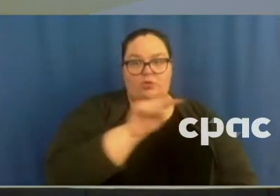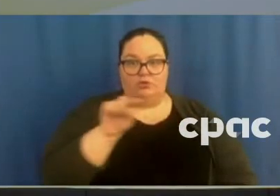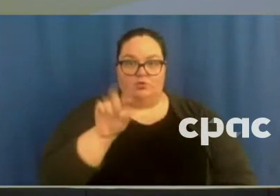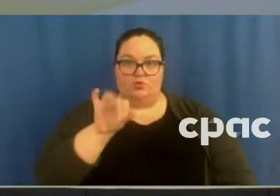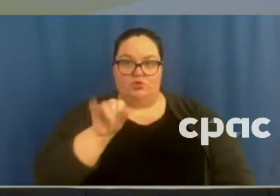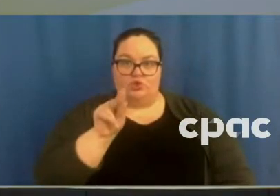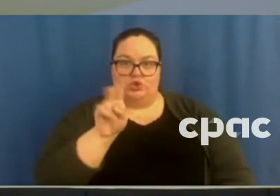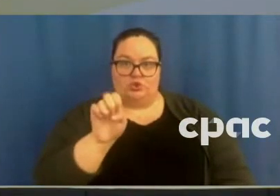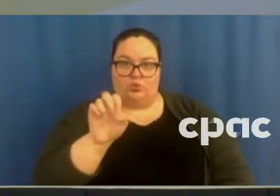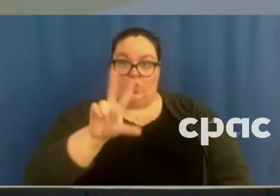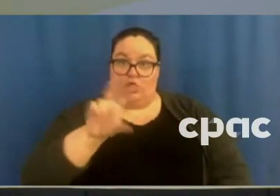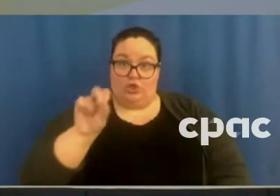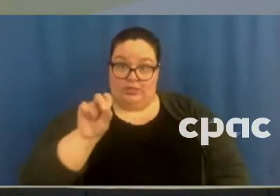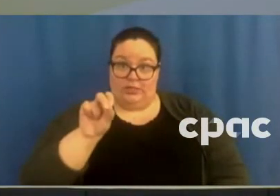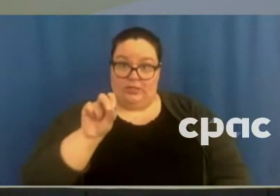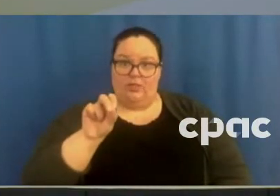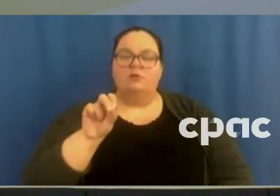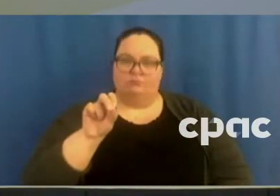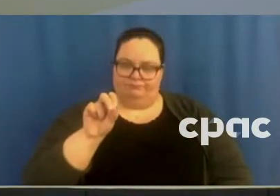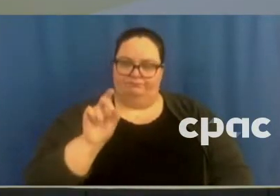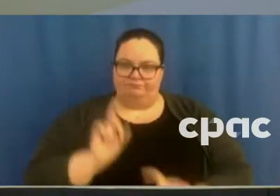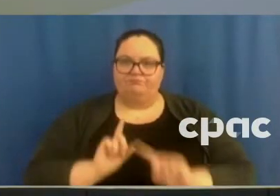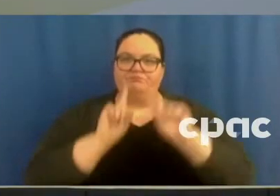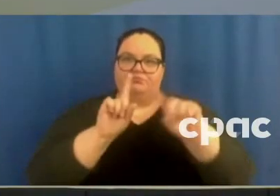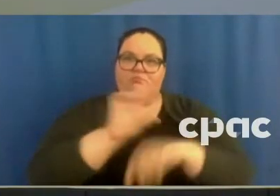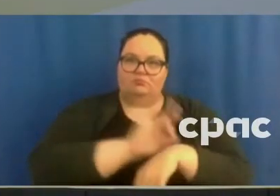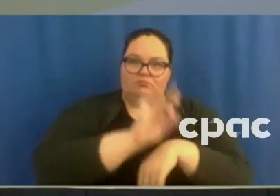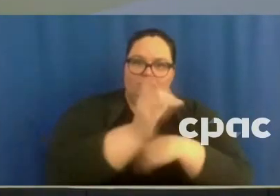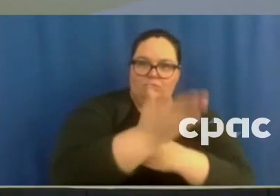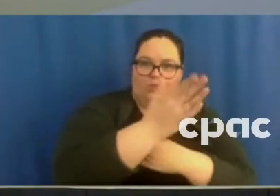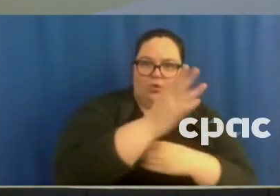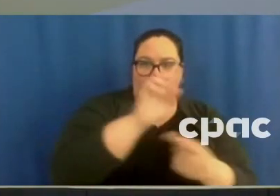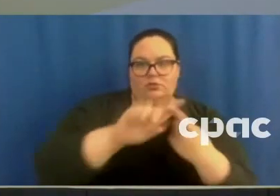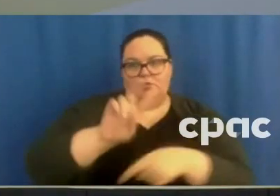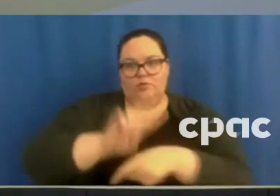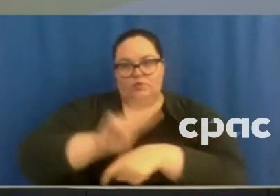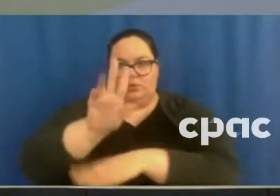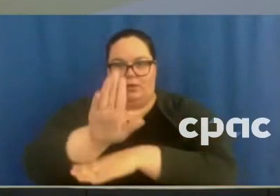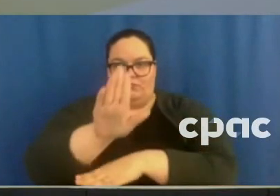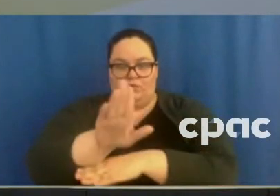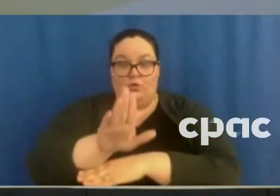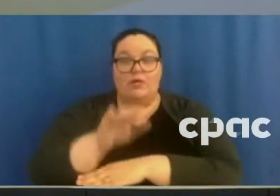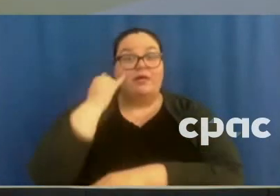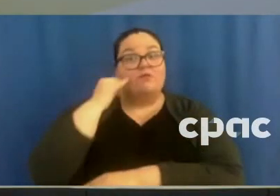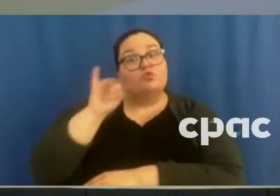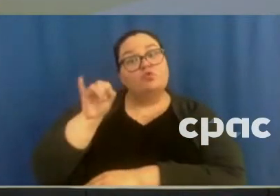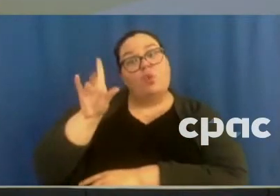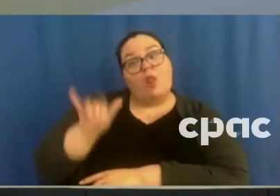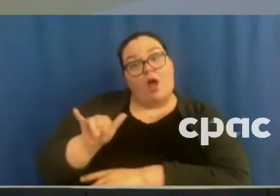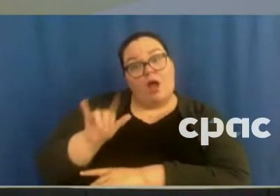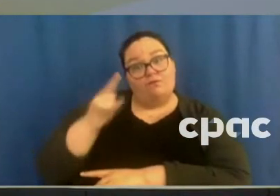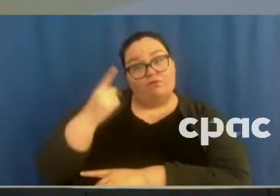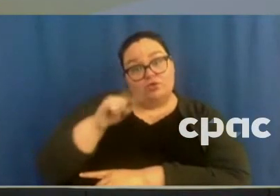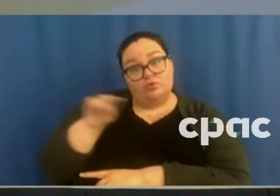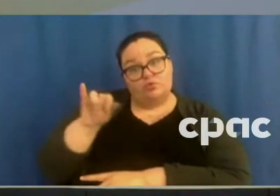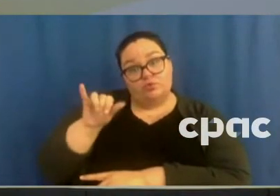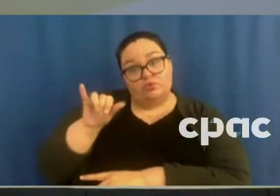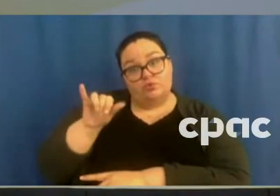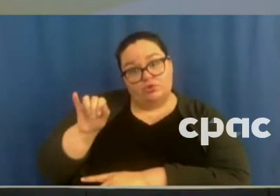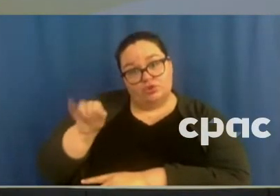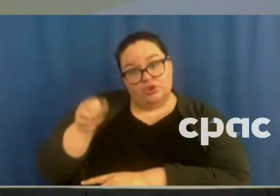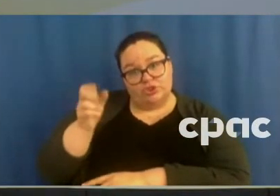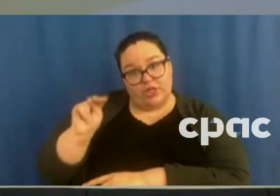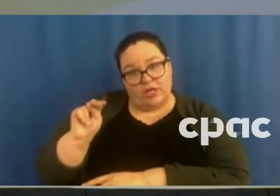30th, you should present for testing between 8 a.m. and 2 p.m., and if you were born between July 1st and January 31st, you